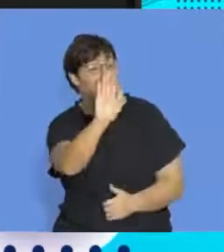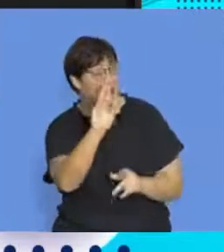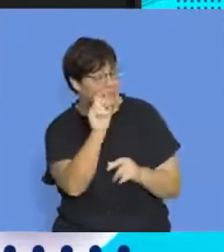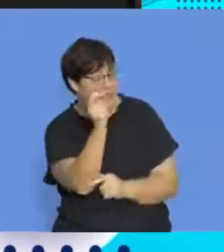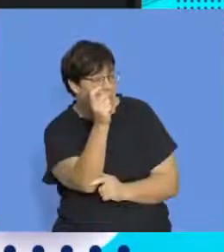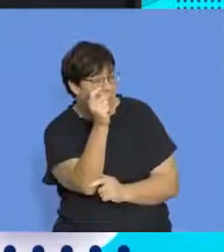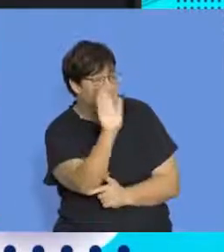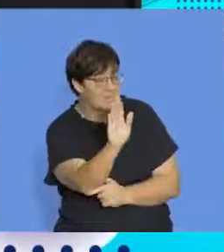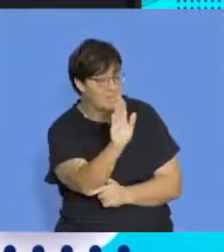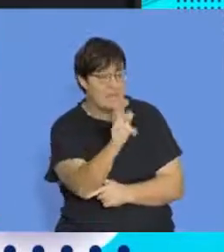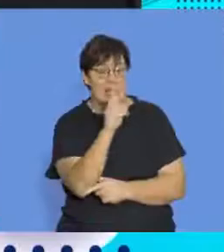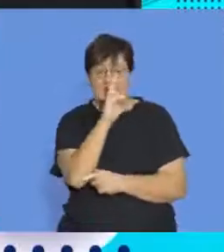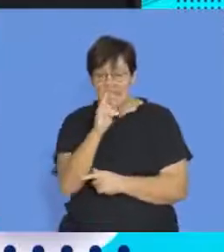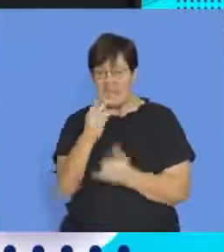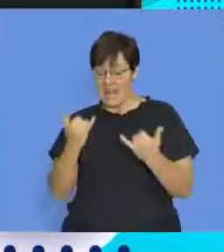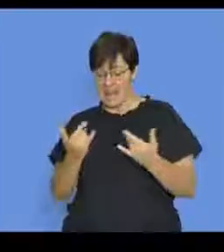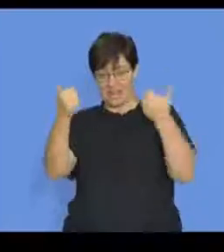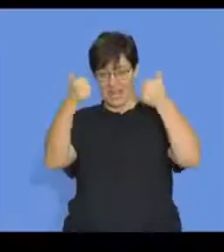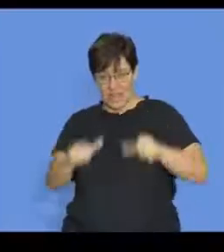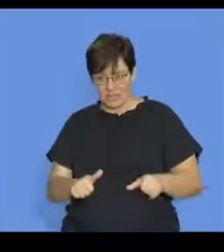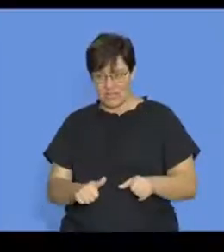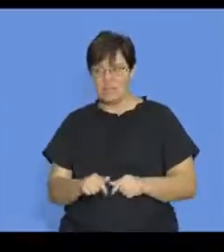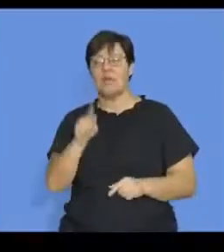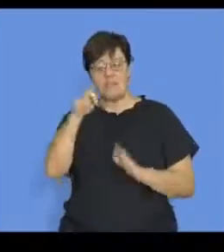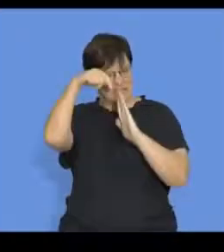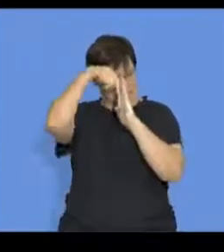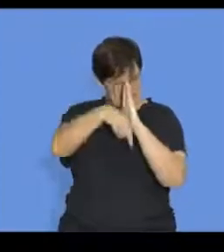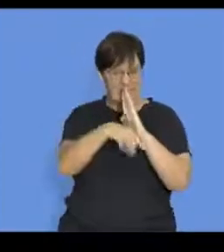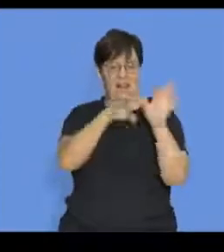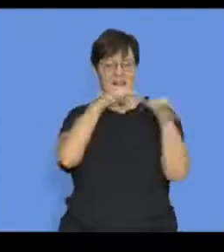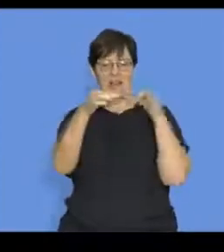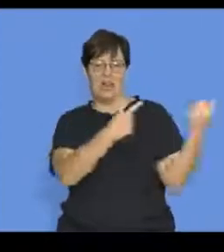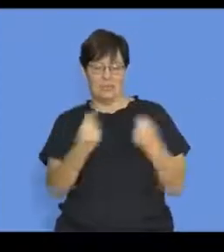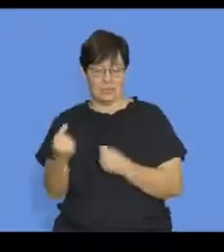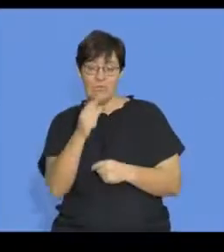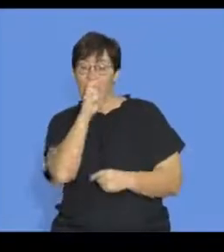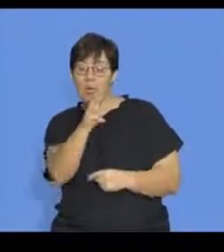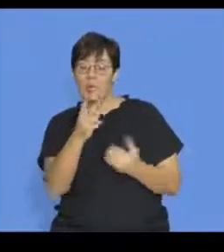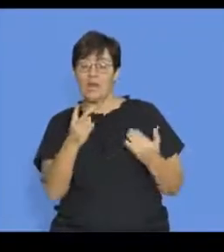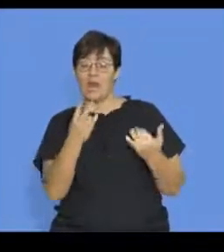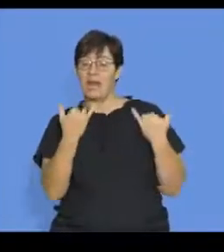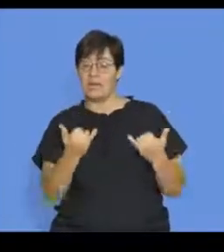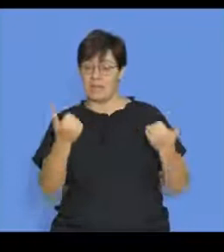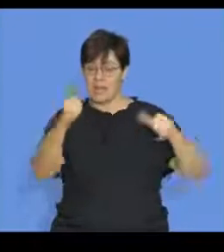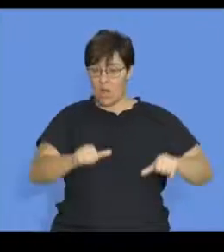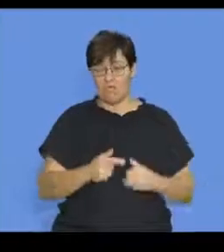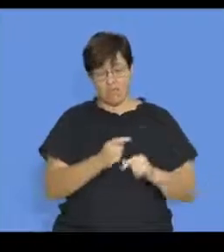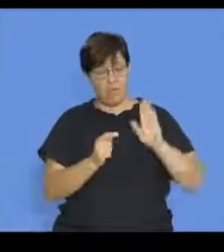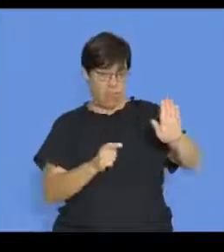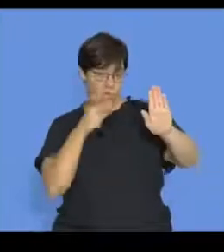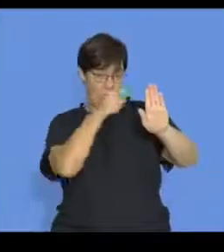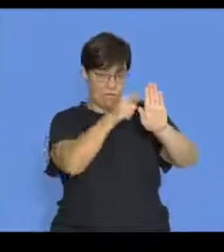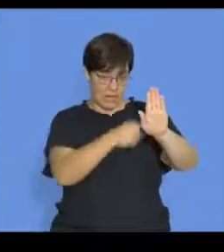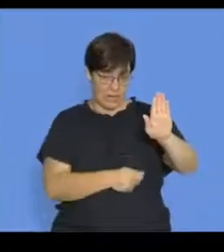have a break. But let's look at the current account, right? We're going to do this in detail. But if you look at the current account